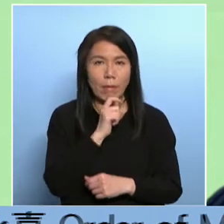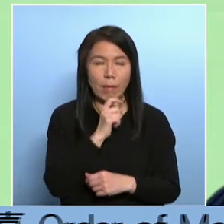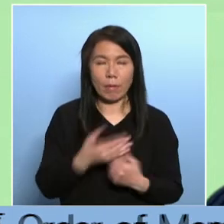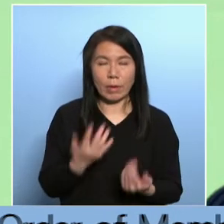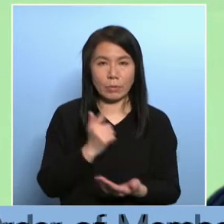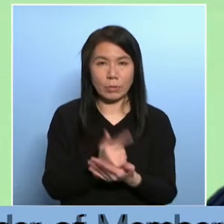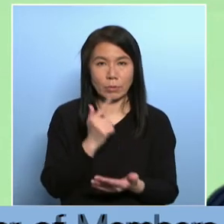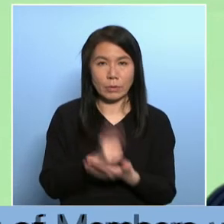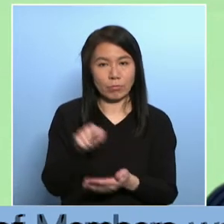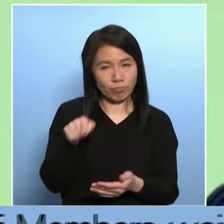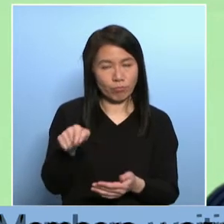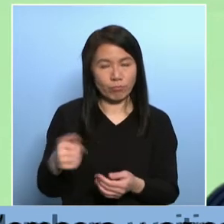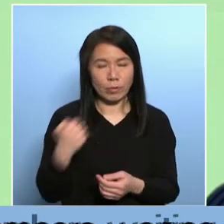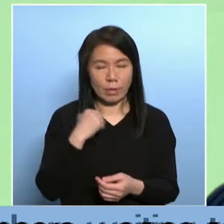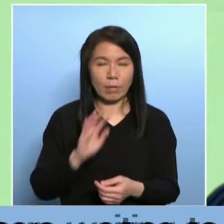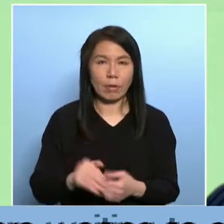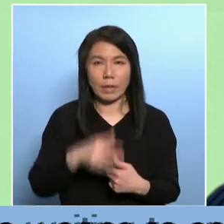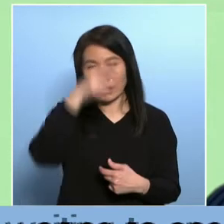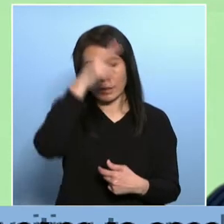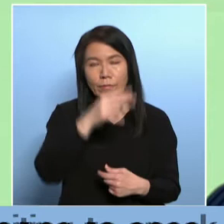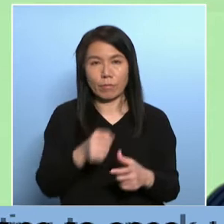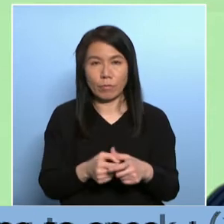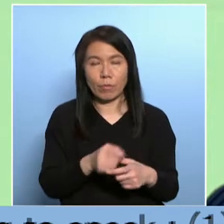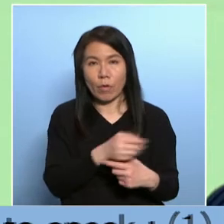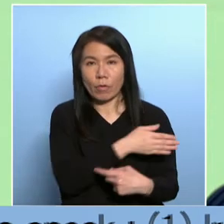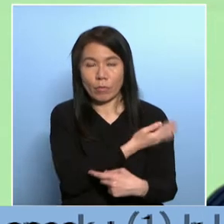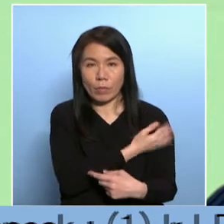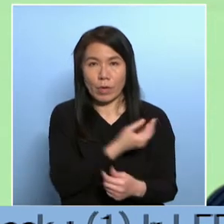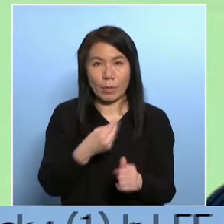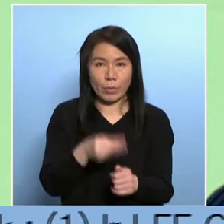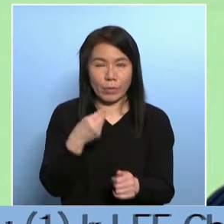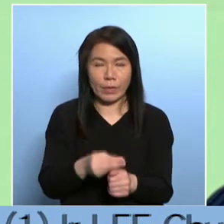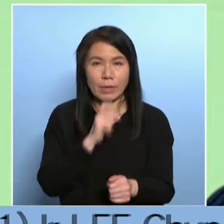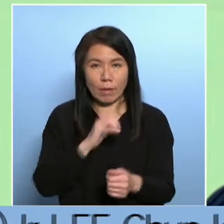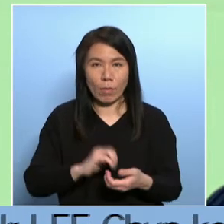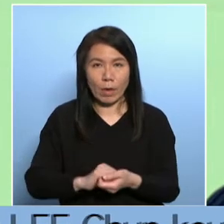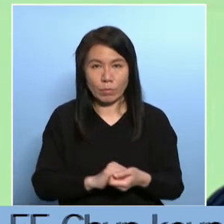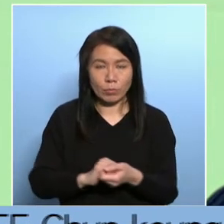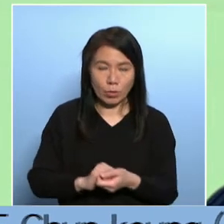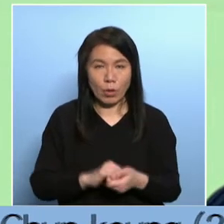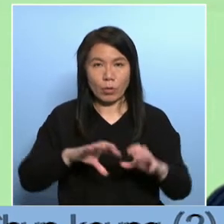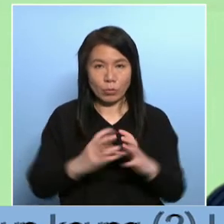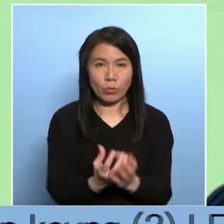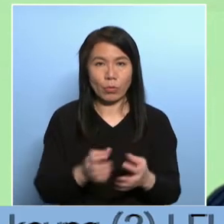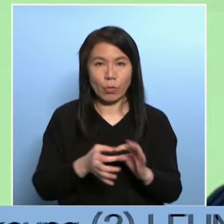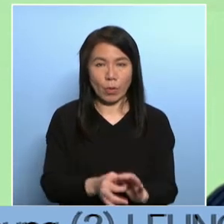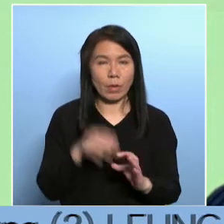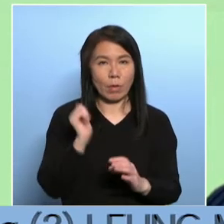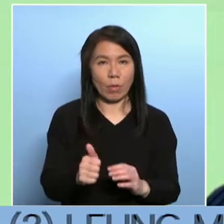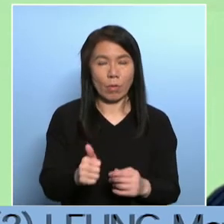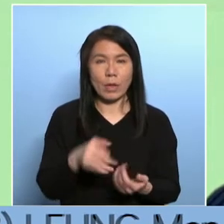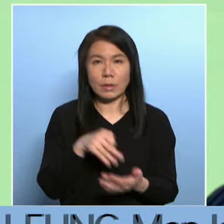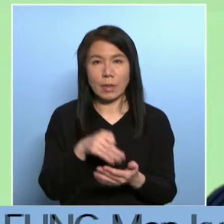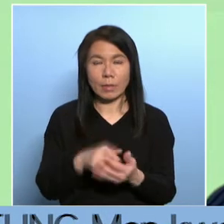must not overlook their capacity. Civil servants are well-trained. They have strong